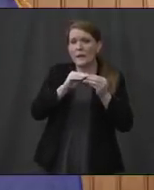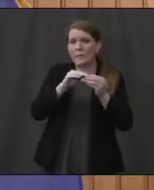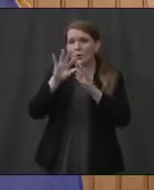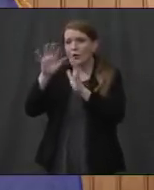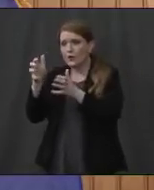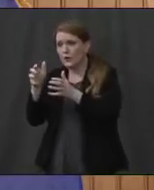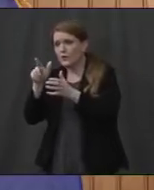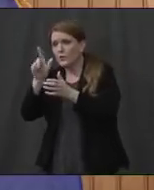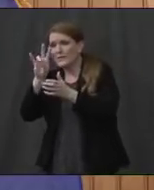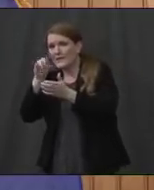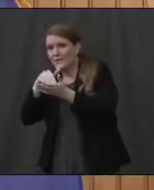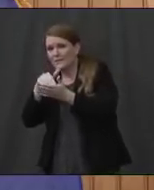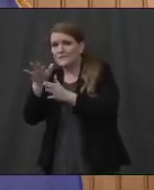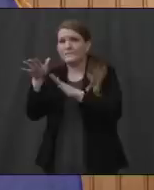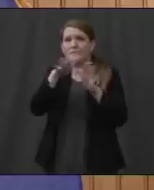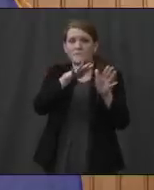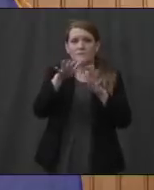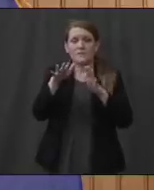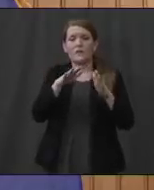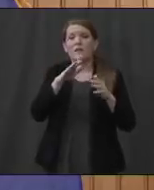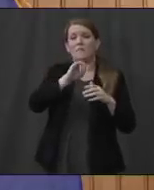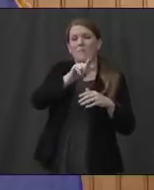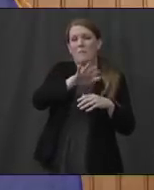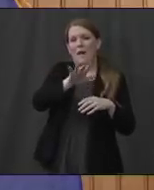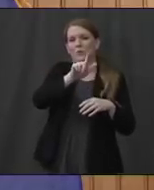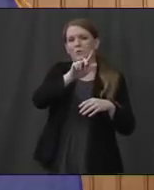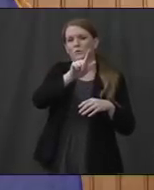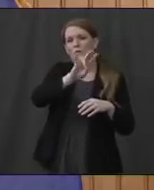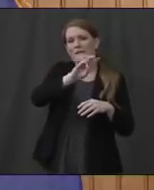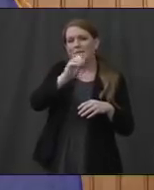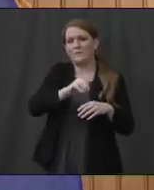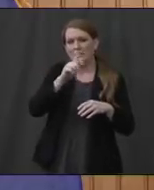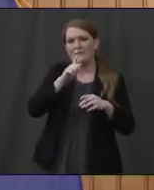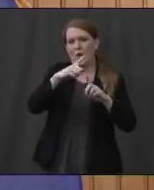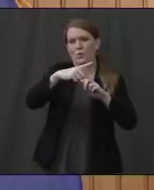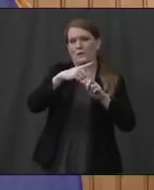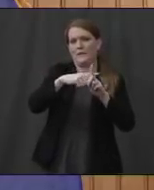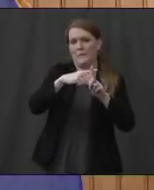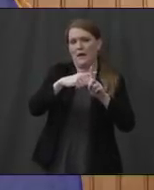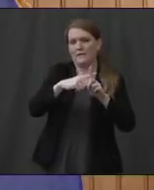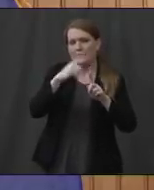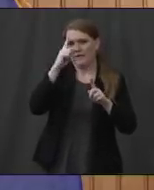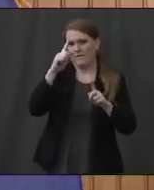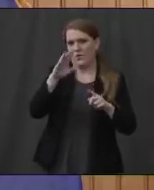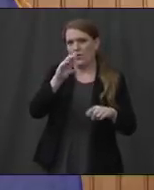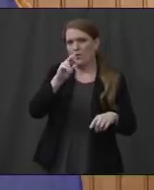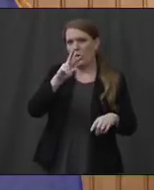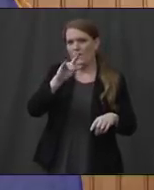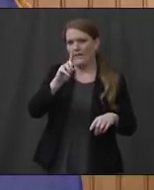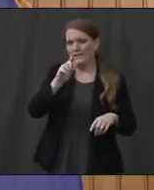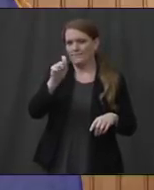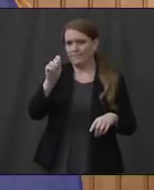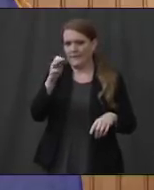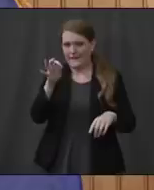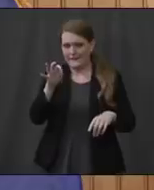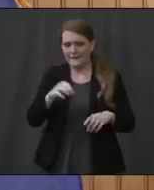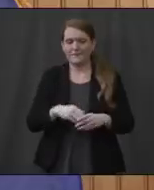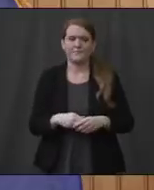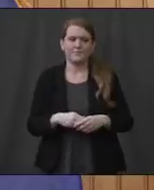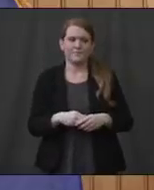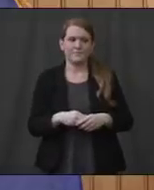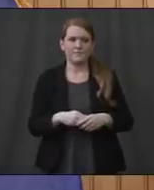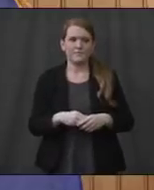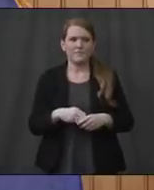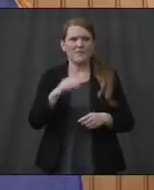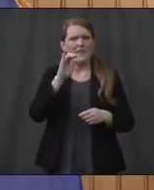we tested positive for COVID virus. That's a lot less than you'll see in some of the